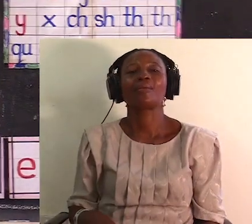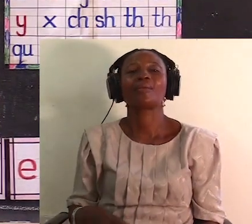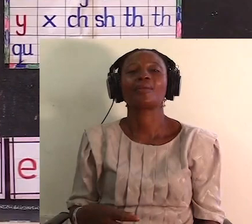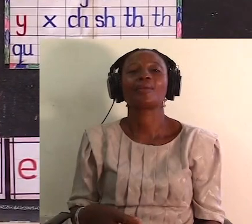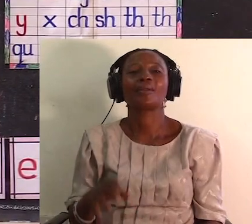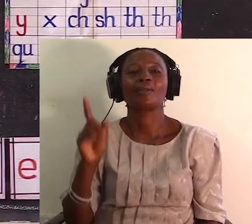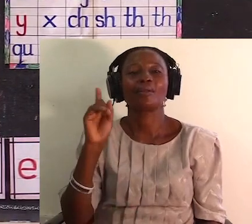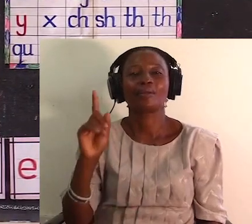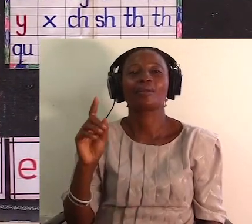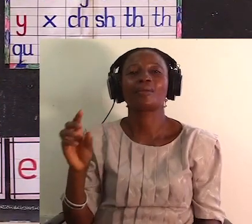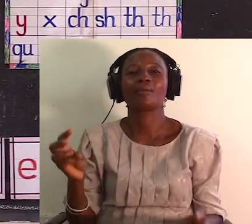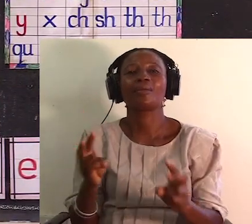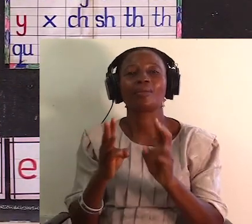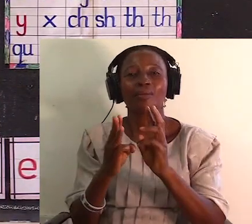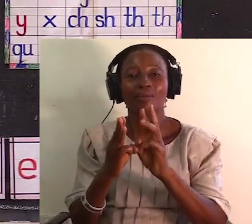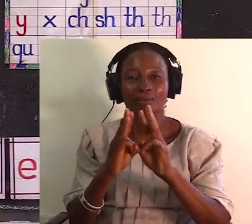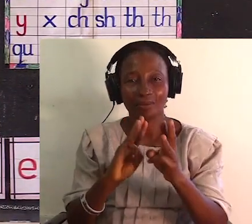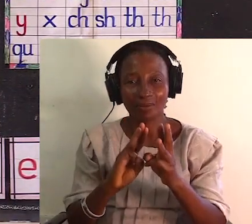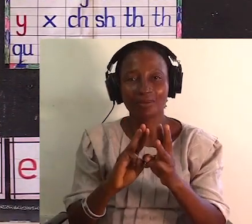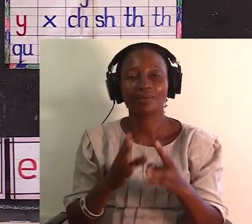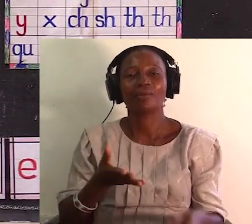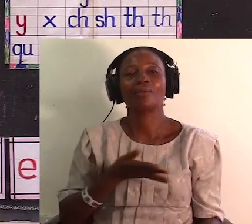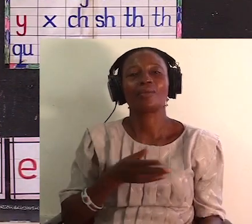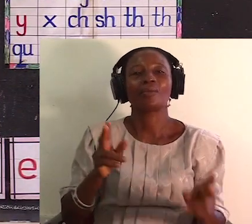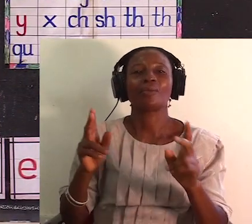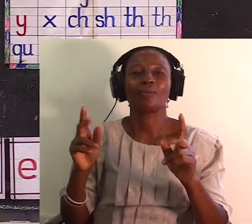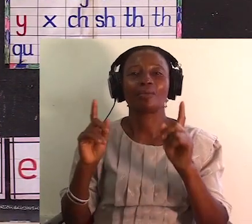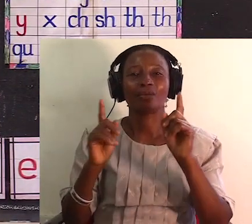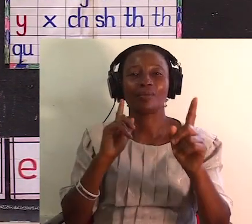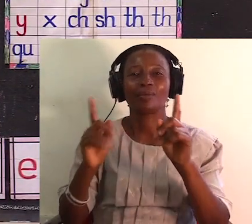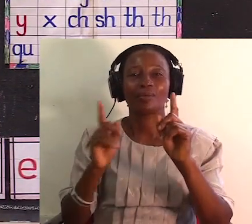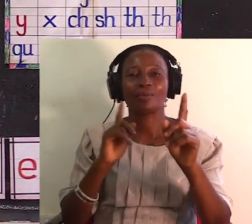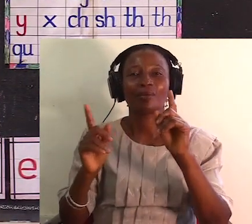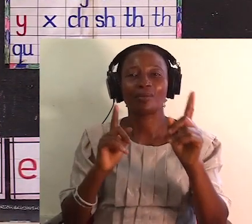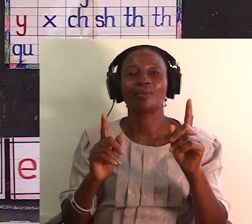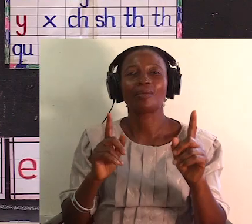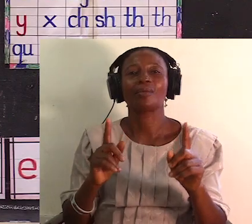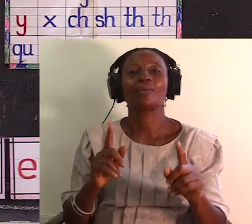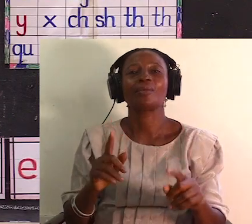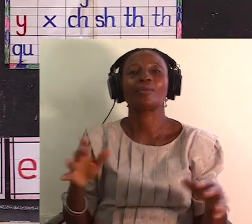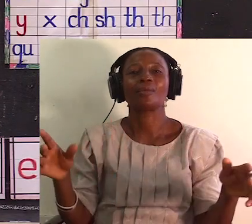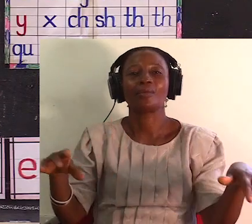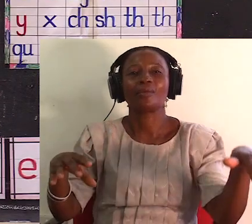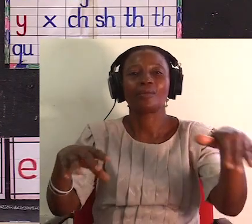the opportunity to be with us.